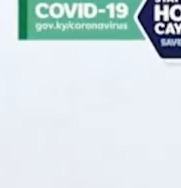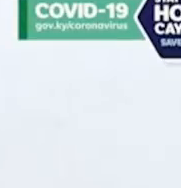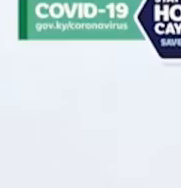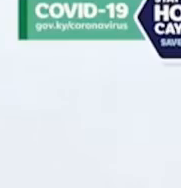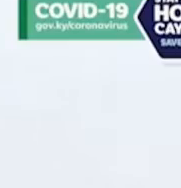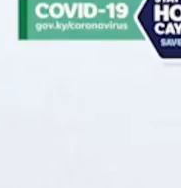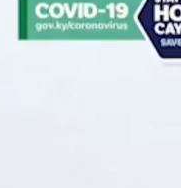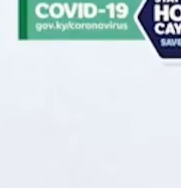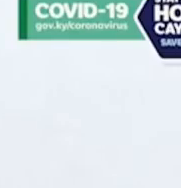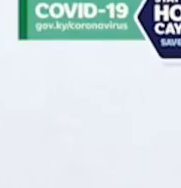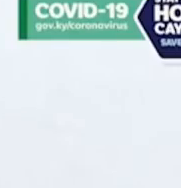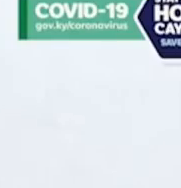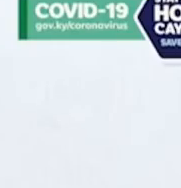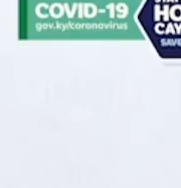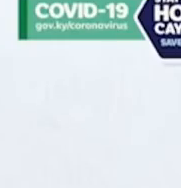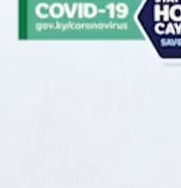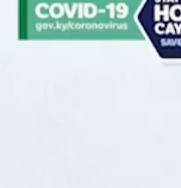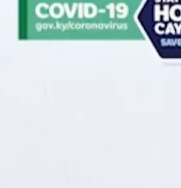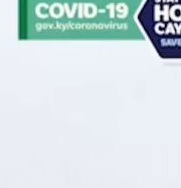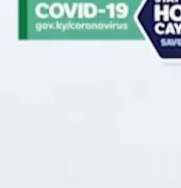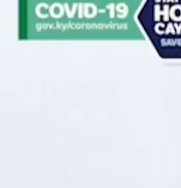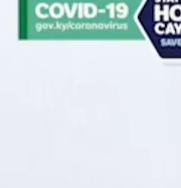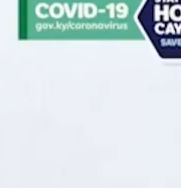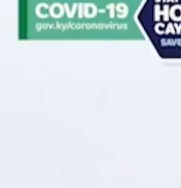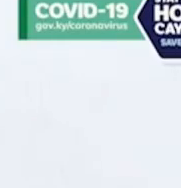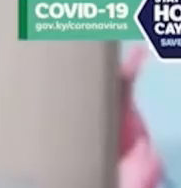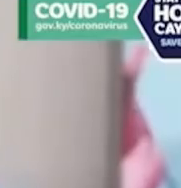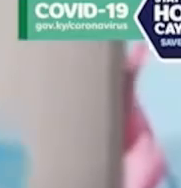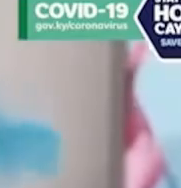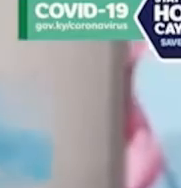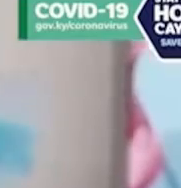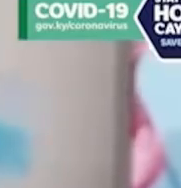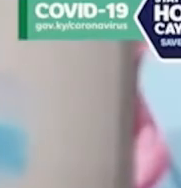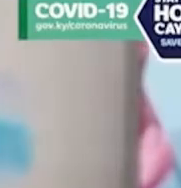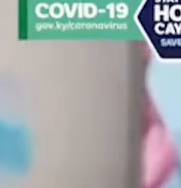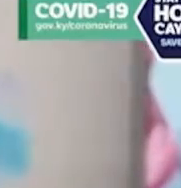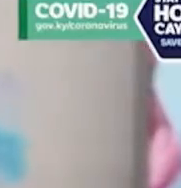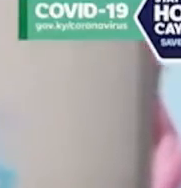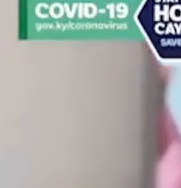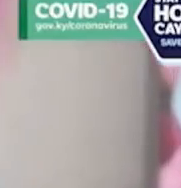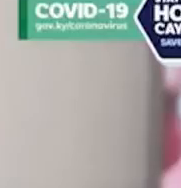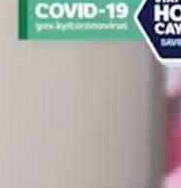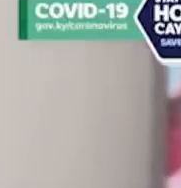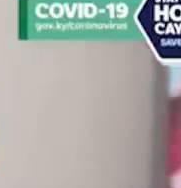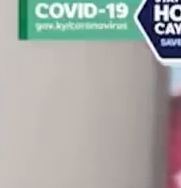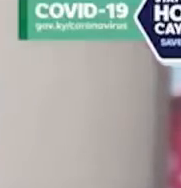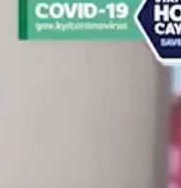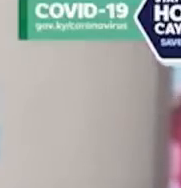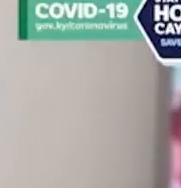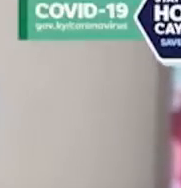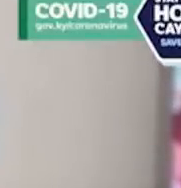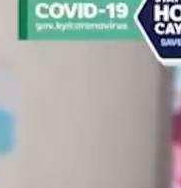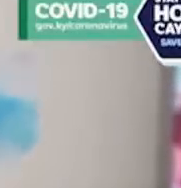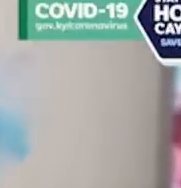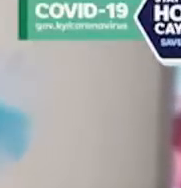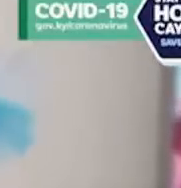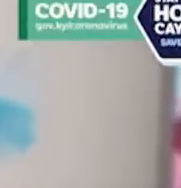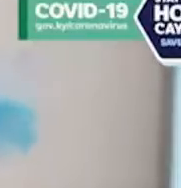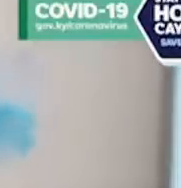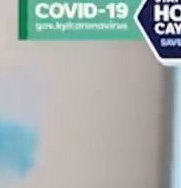I stay home for my fellow athletes. I stay home for the love of